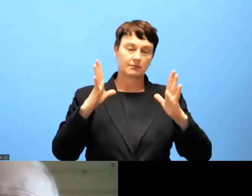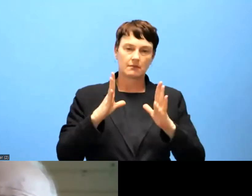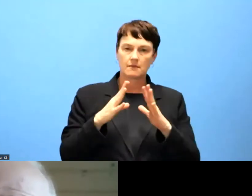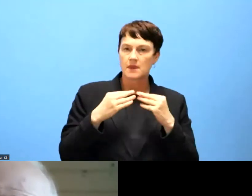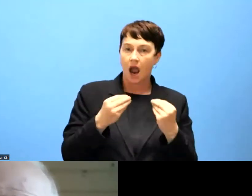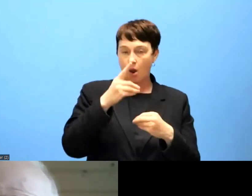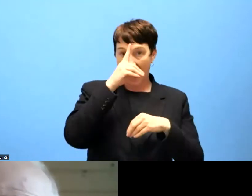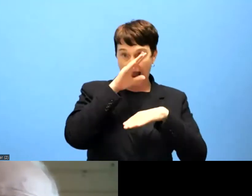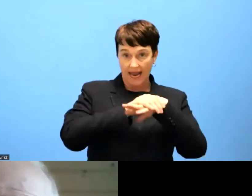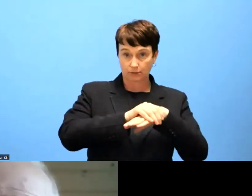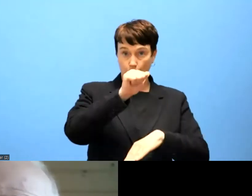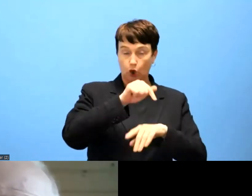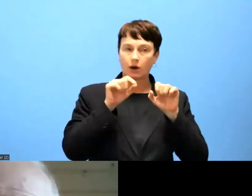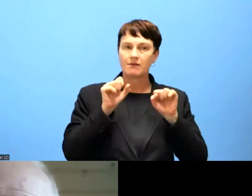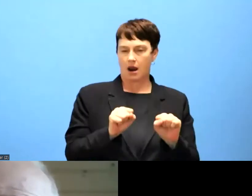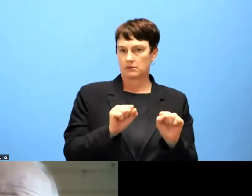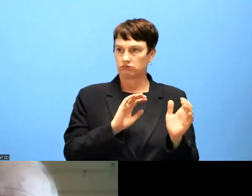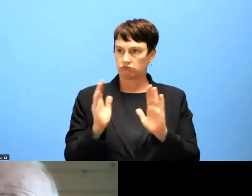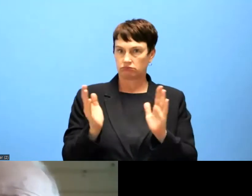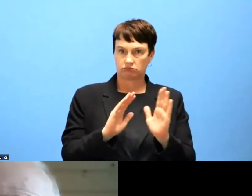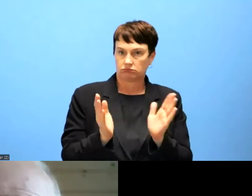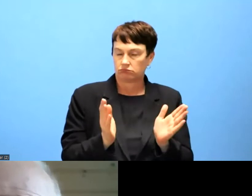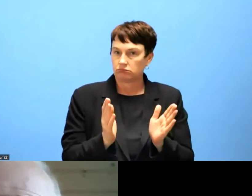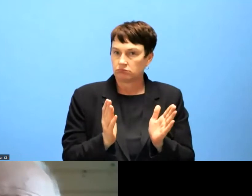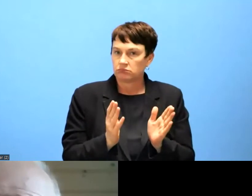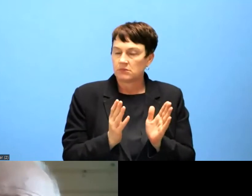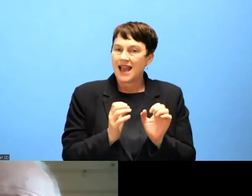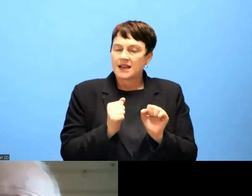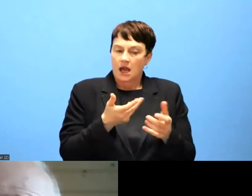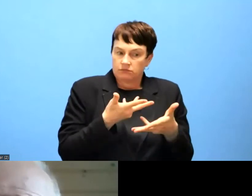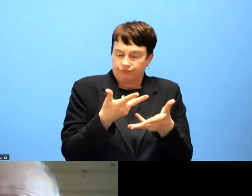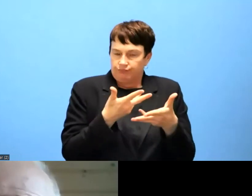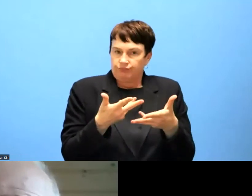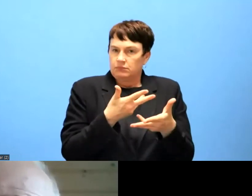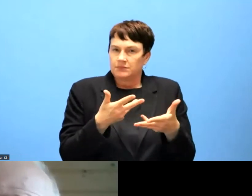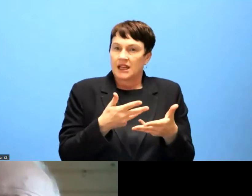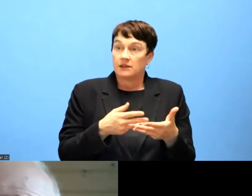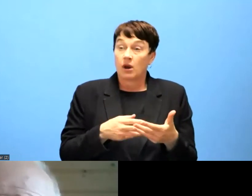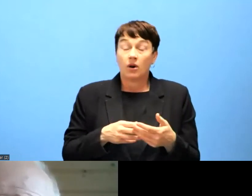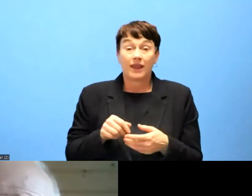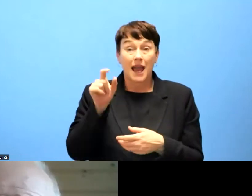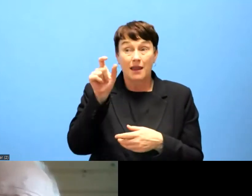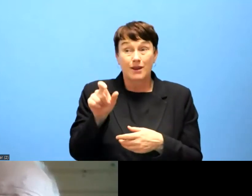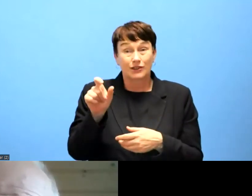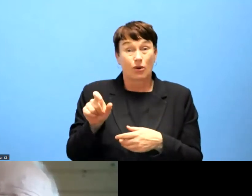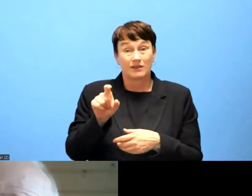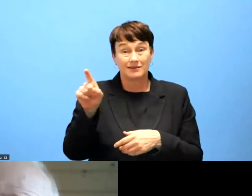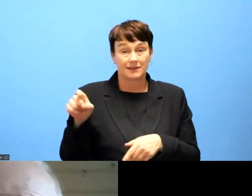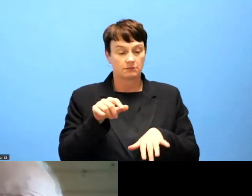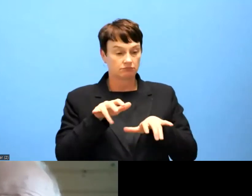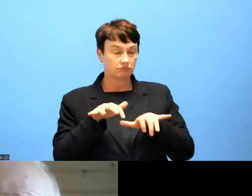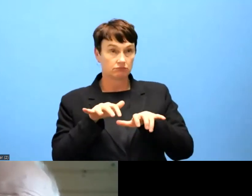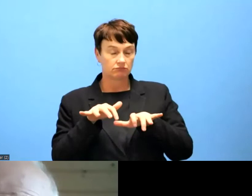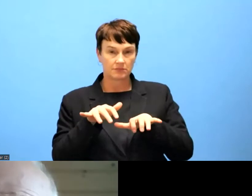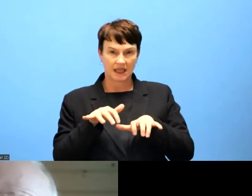Okay, so involving the users would kind of make sure that the technical expert would need to listen to the